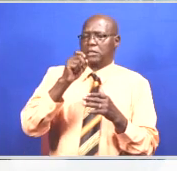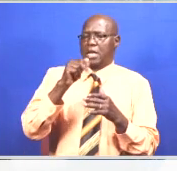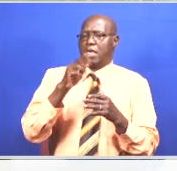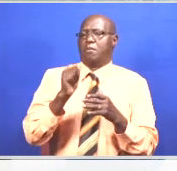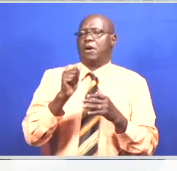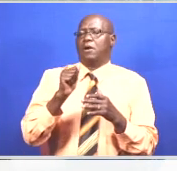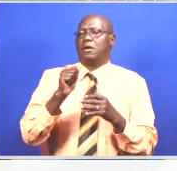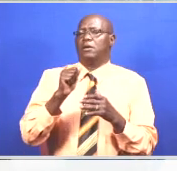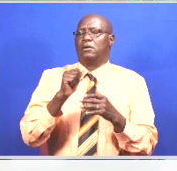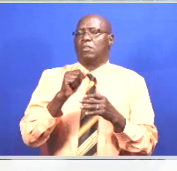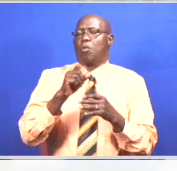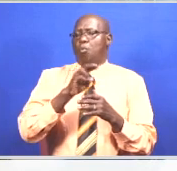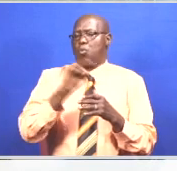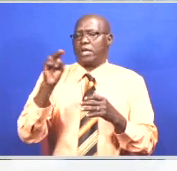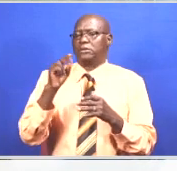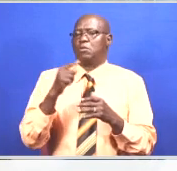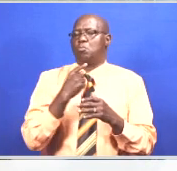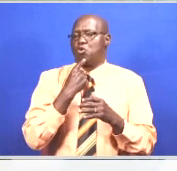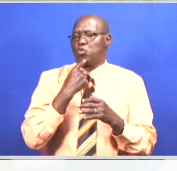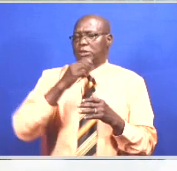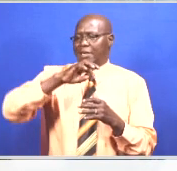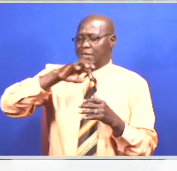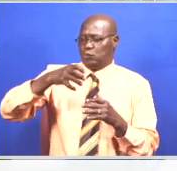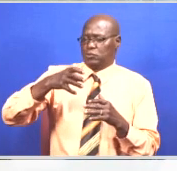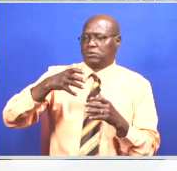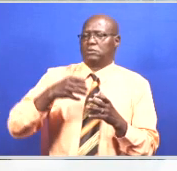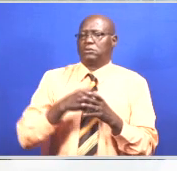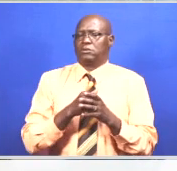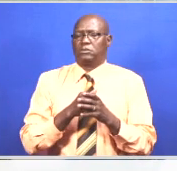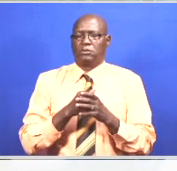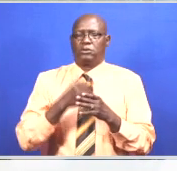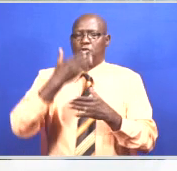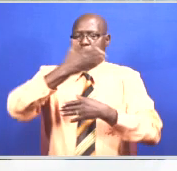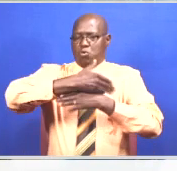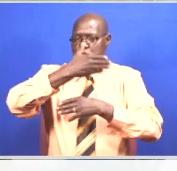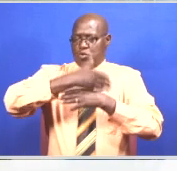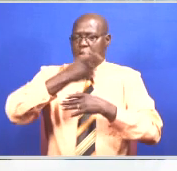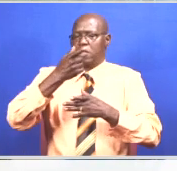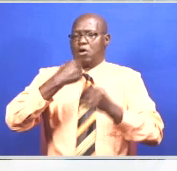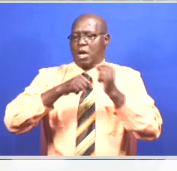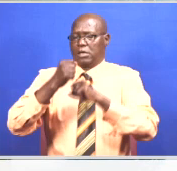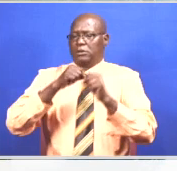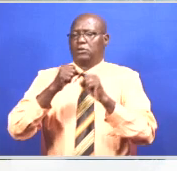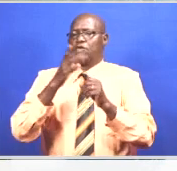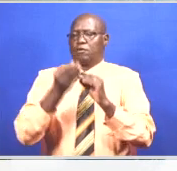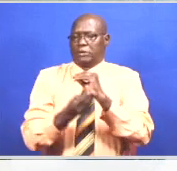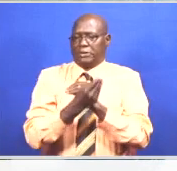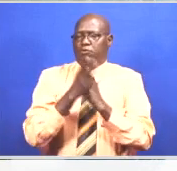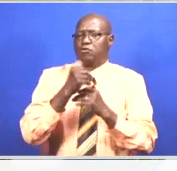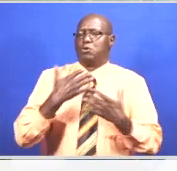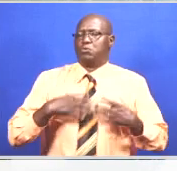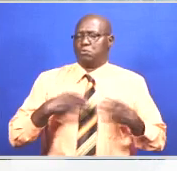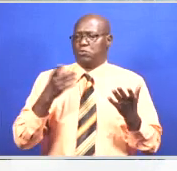in West Pokot County. The multi-agency team based in Suam Border Office was acting on a tip-off from the public when